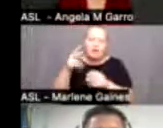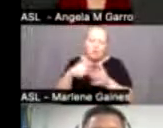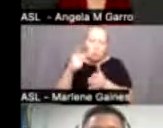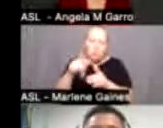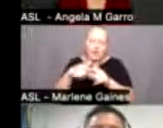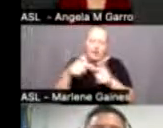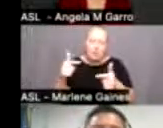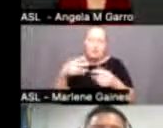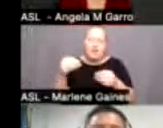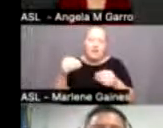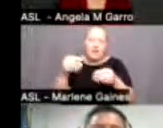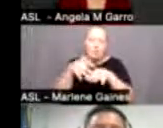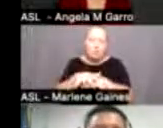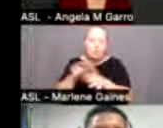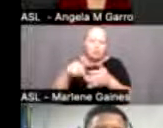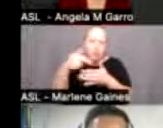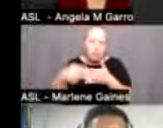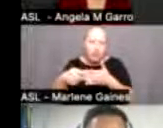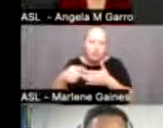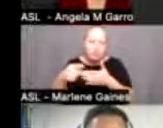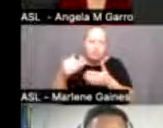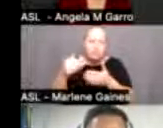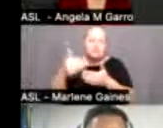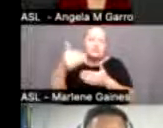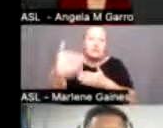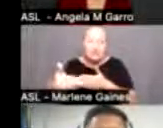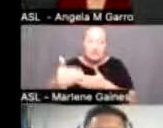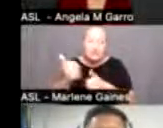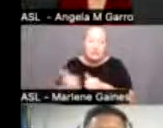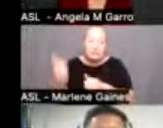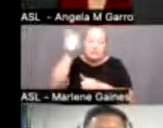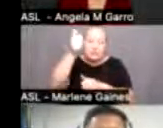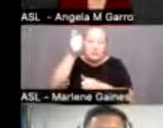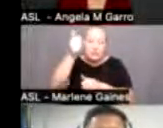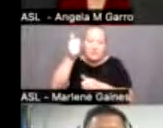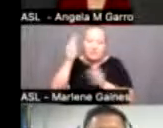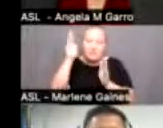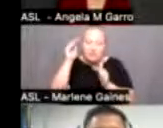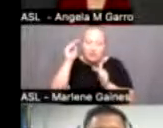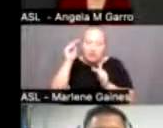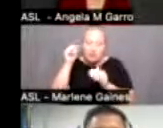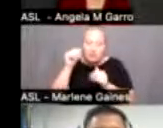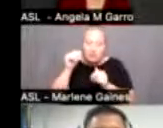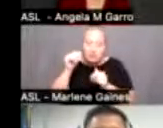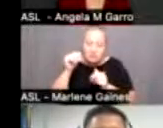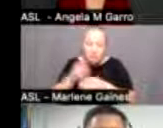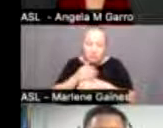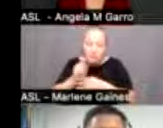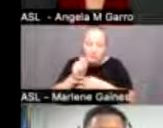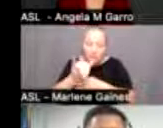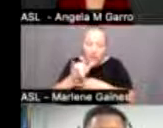programs. In the months ahead, administration expects between